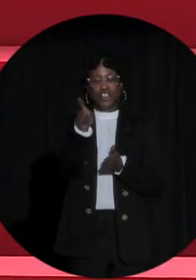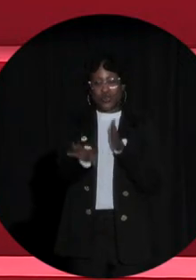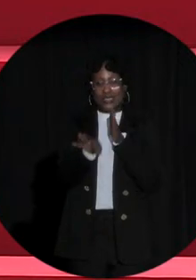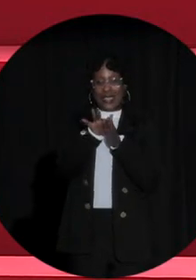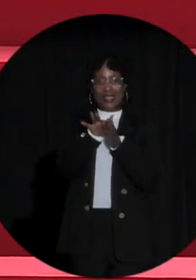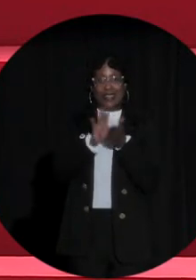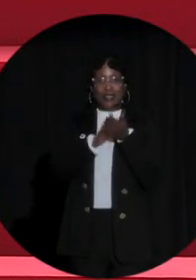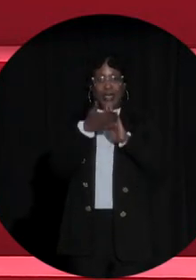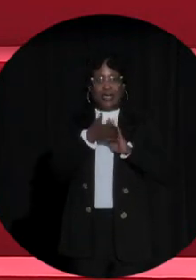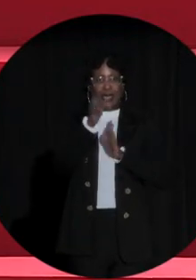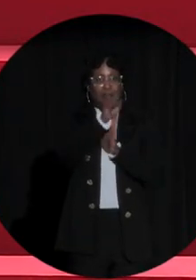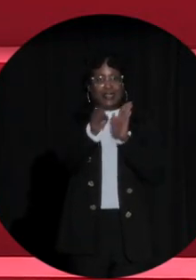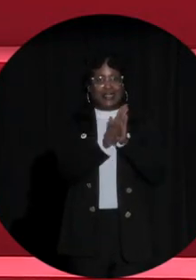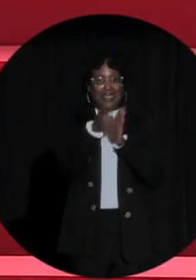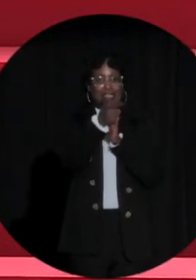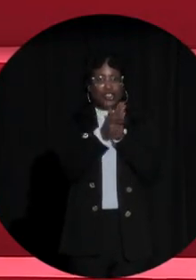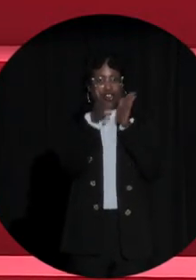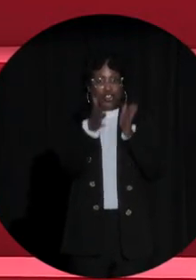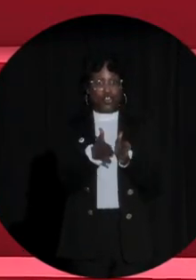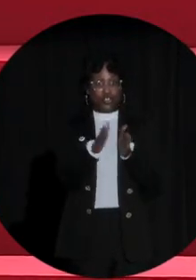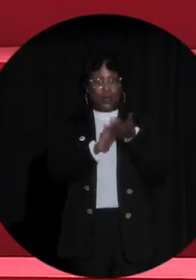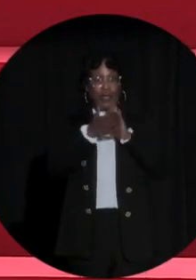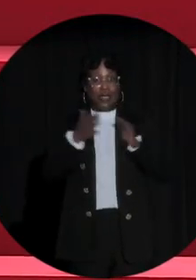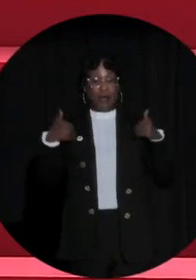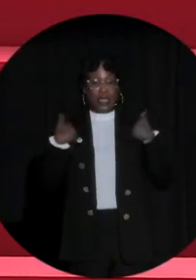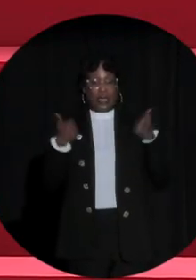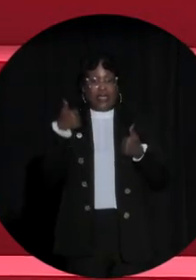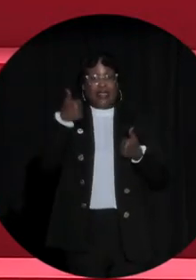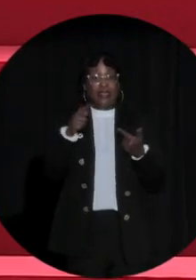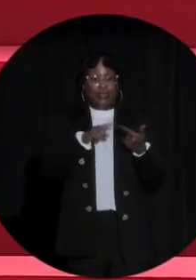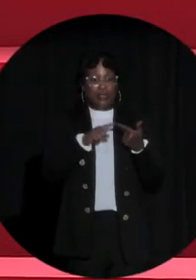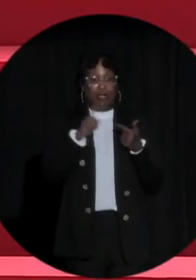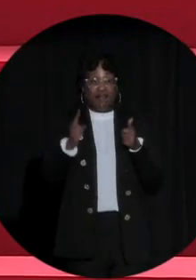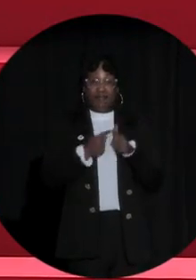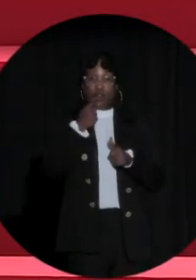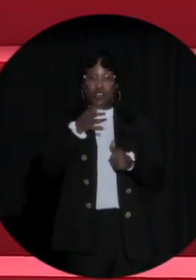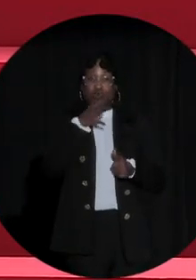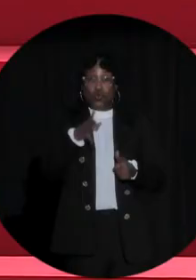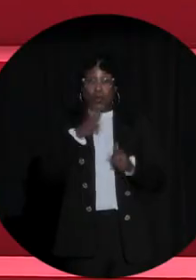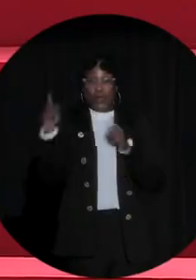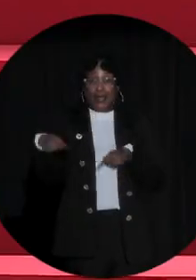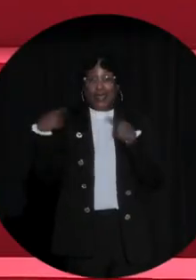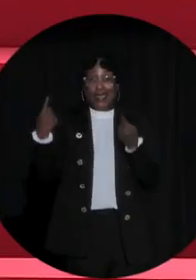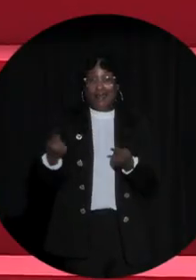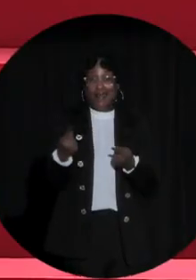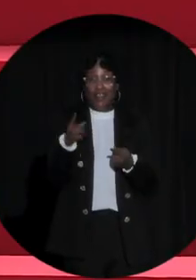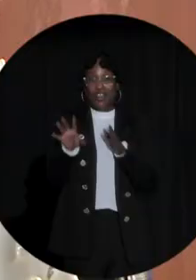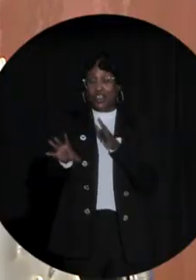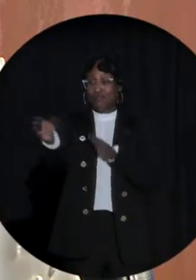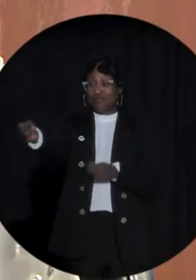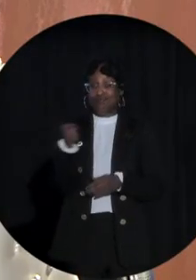the youngest and the first woman to be elected to the office.